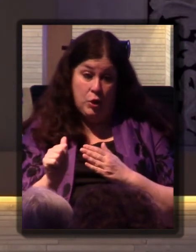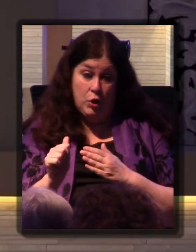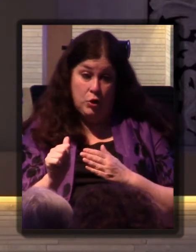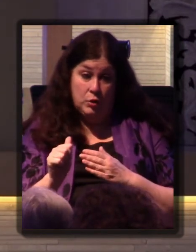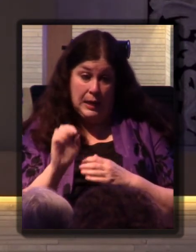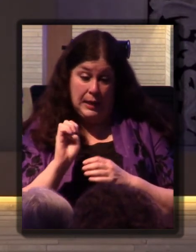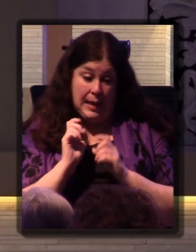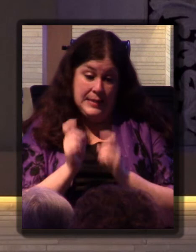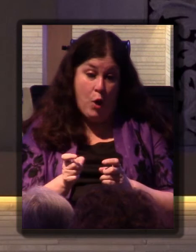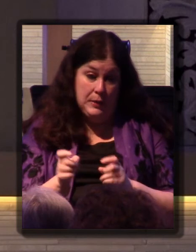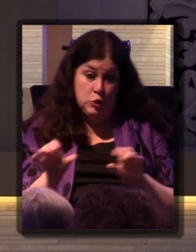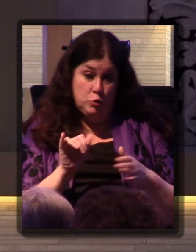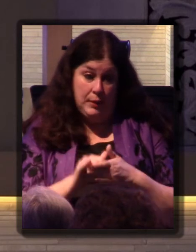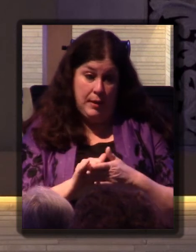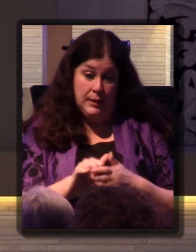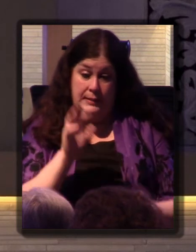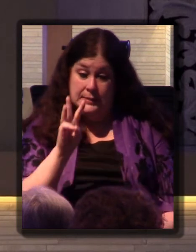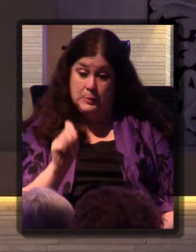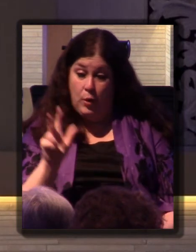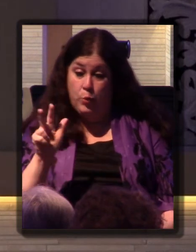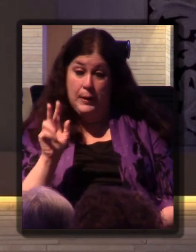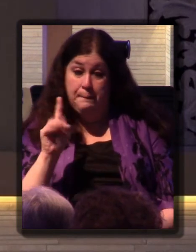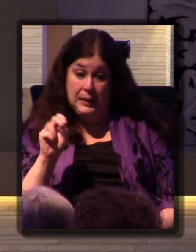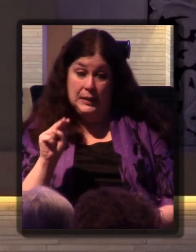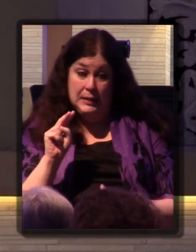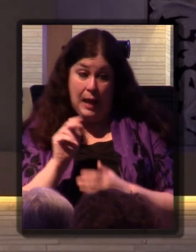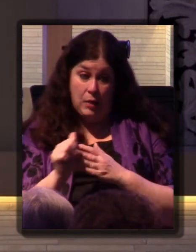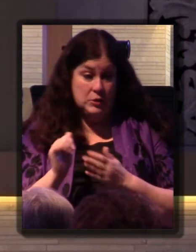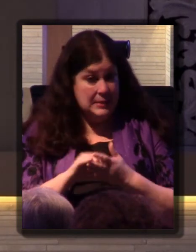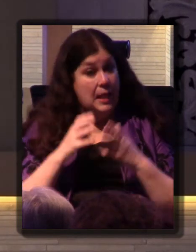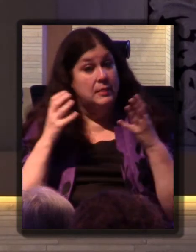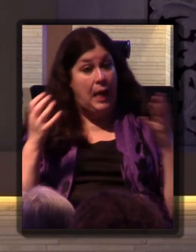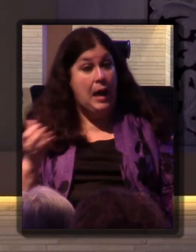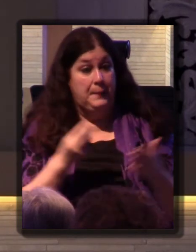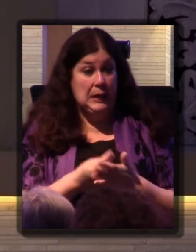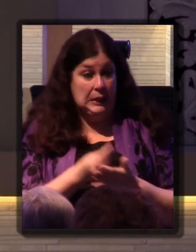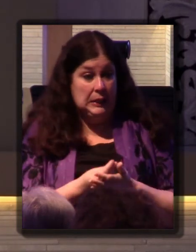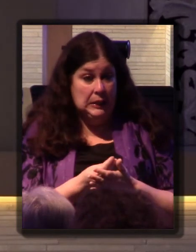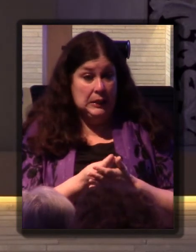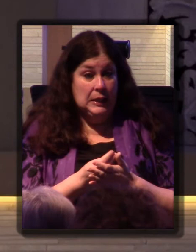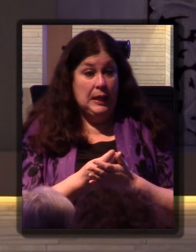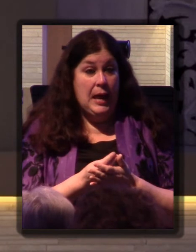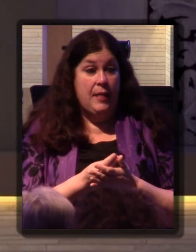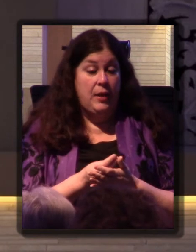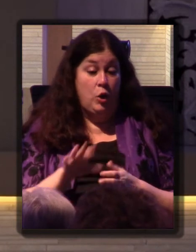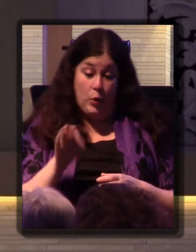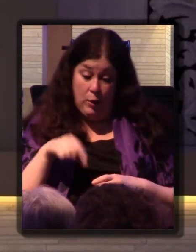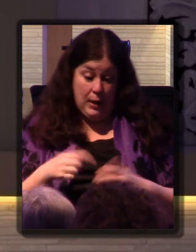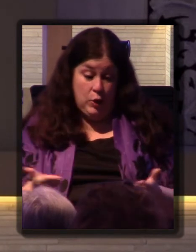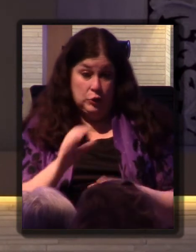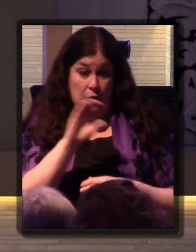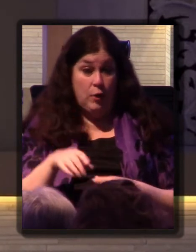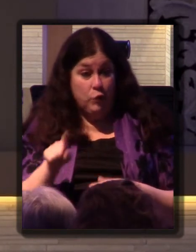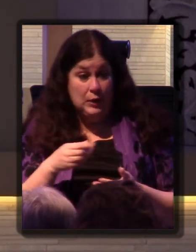$6.3 billion endowment to do this. $6.3 billion. That's a lot of dollars.